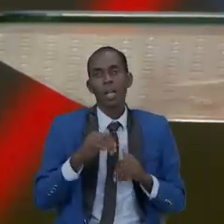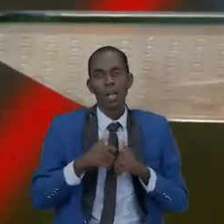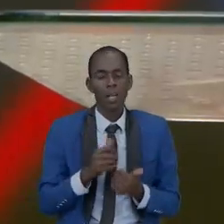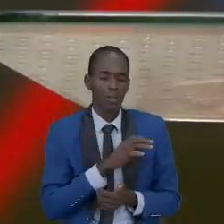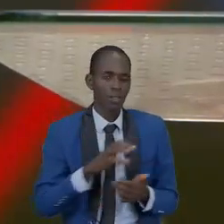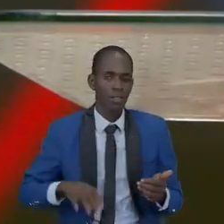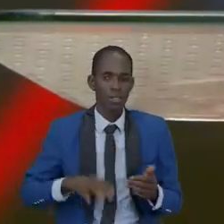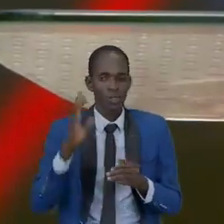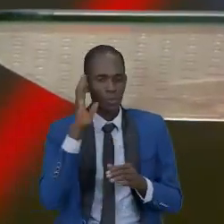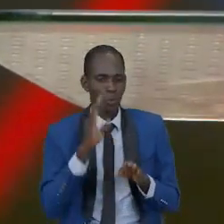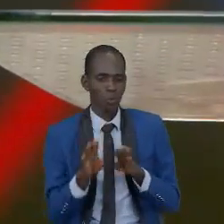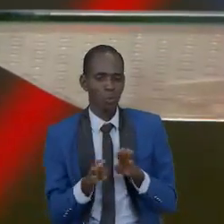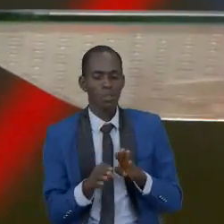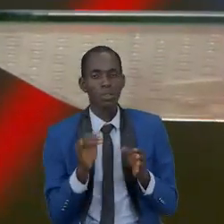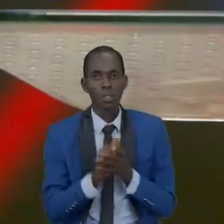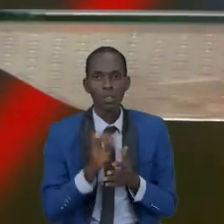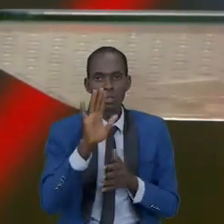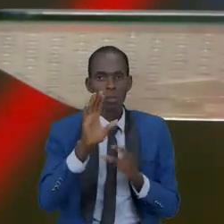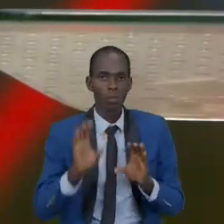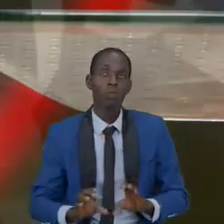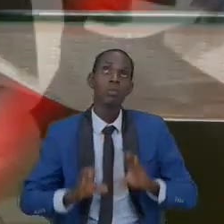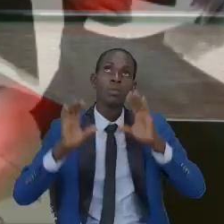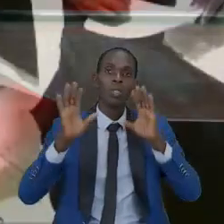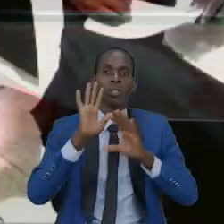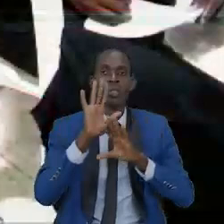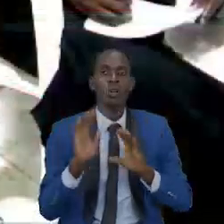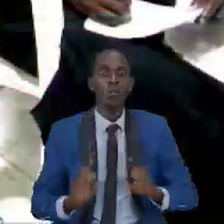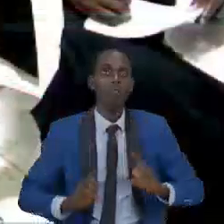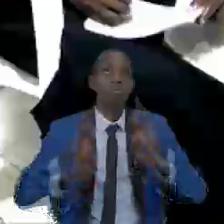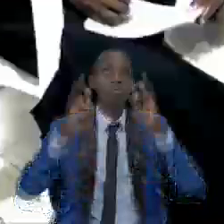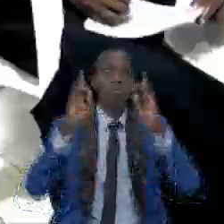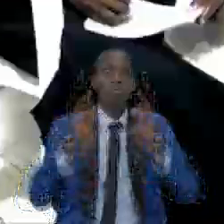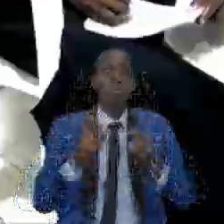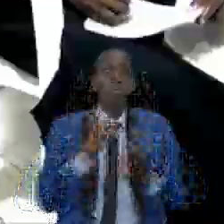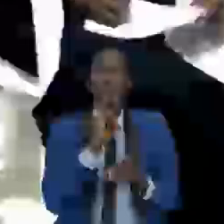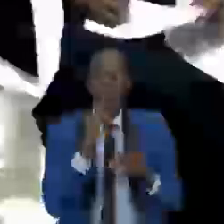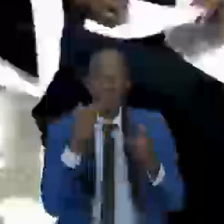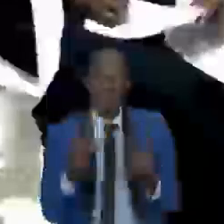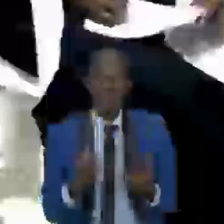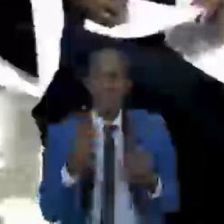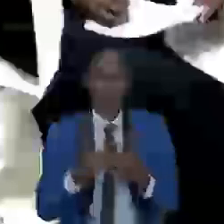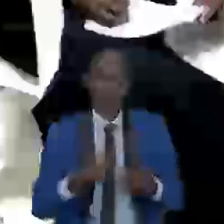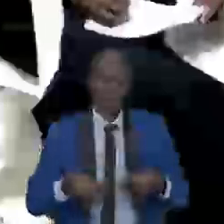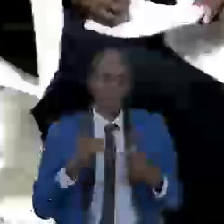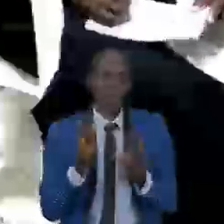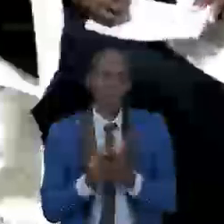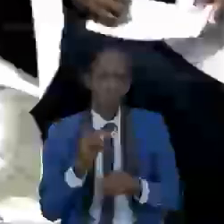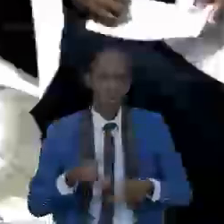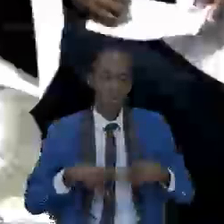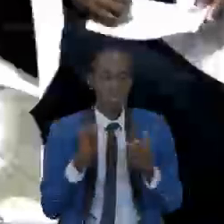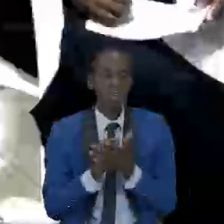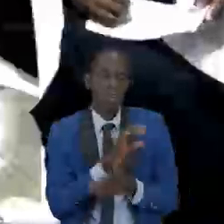act. That your consecration, your devotion now is to live the life that Christ